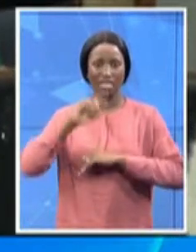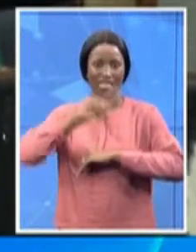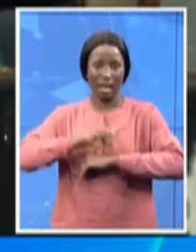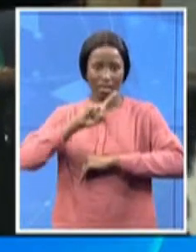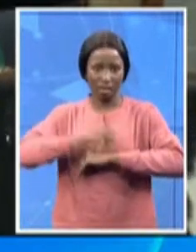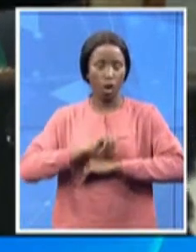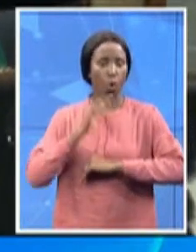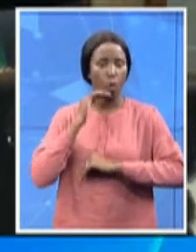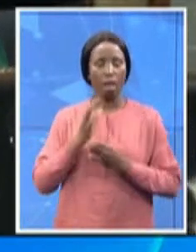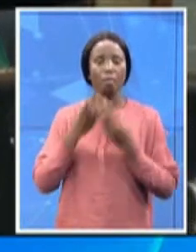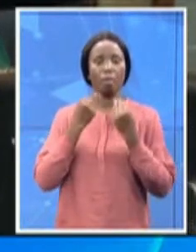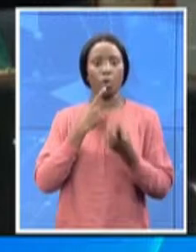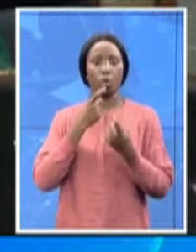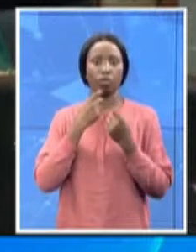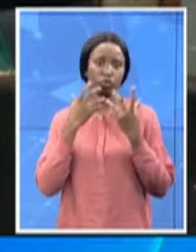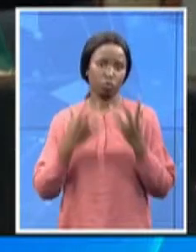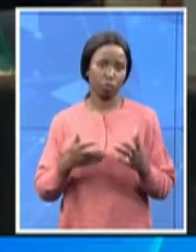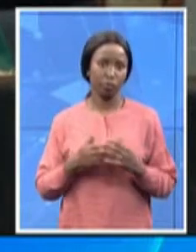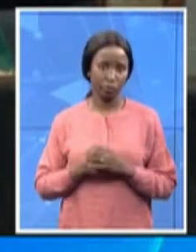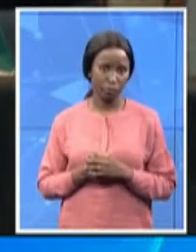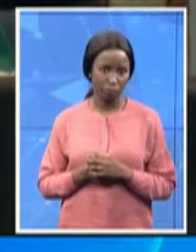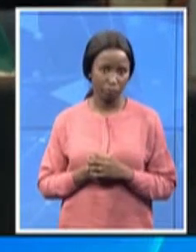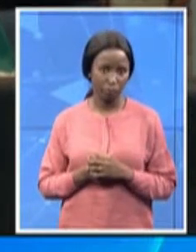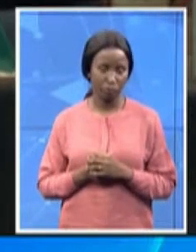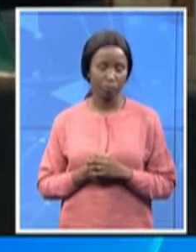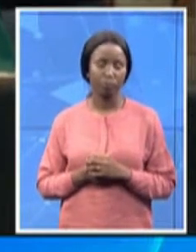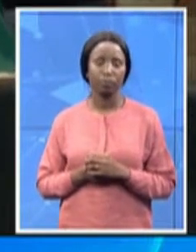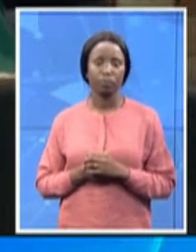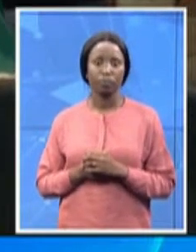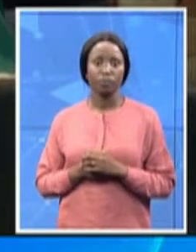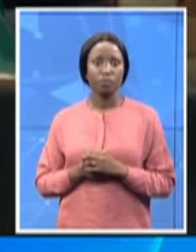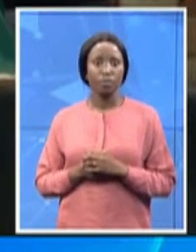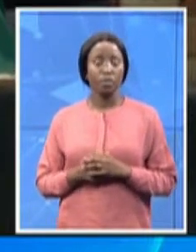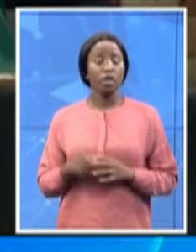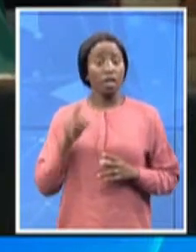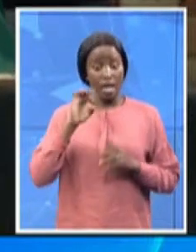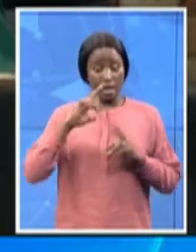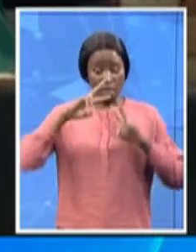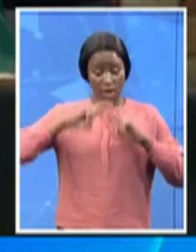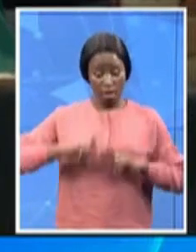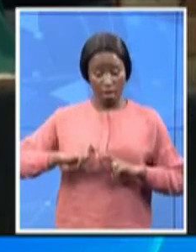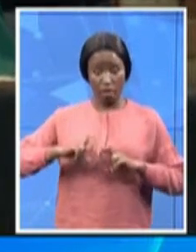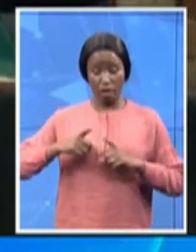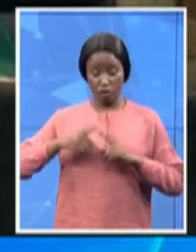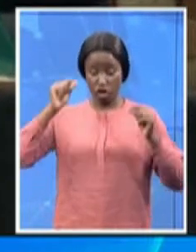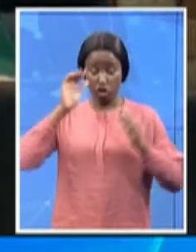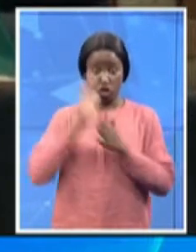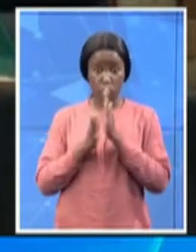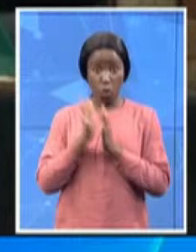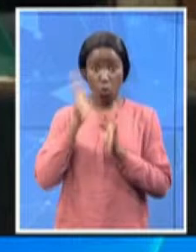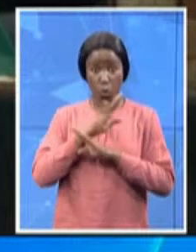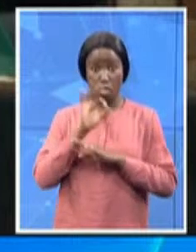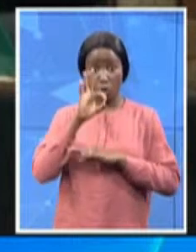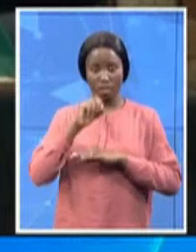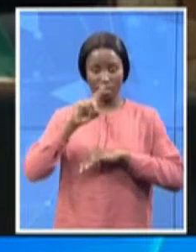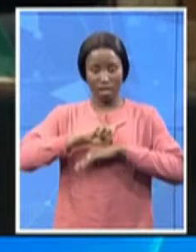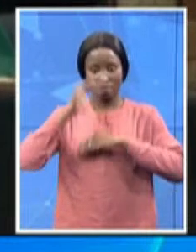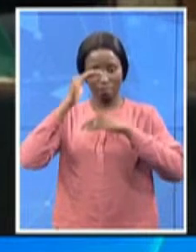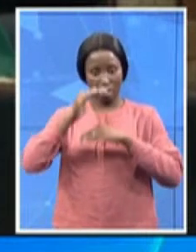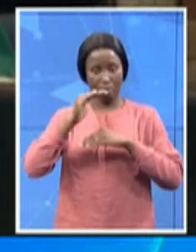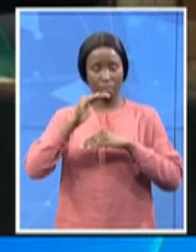if the investigation is not complete by then, the Public Protector must submit a second report